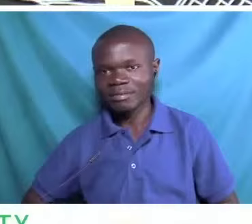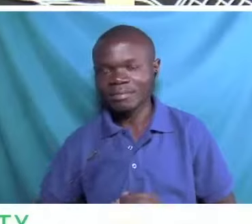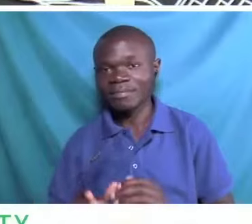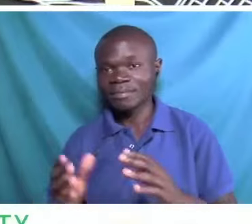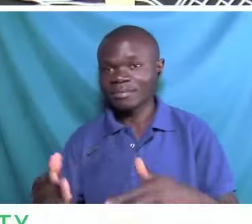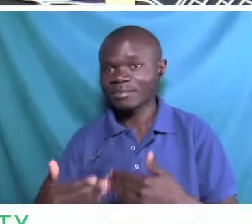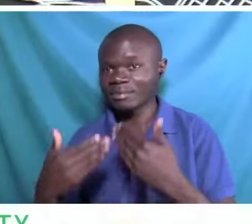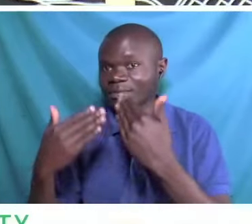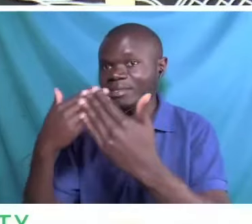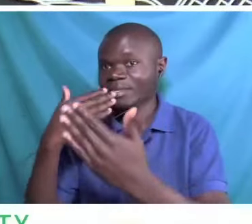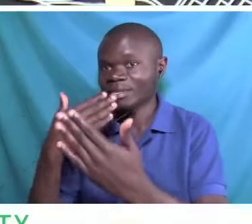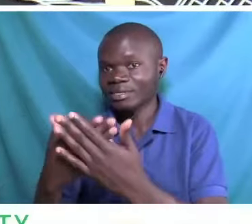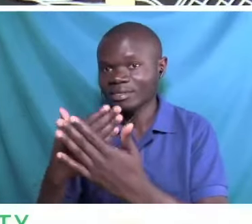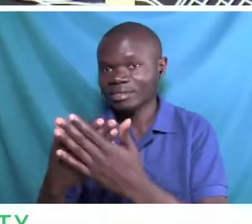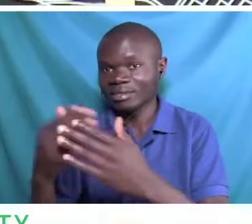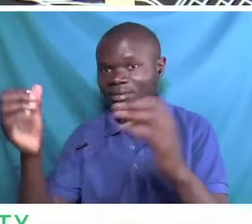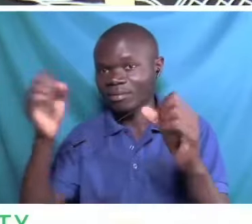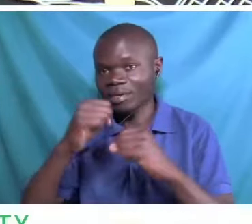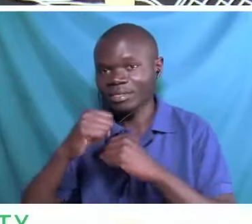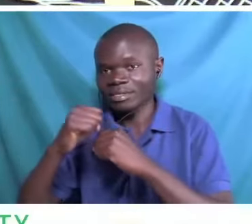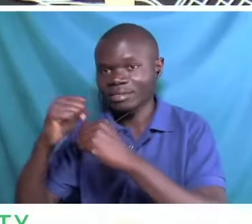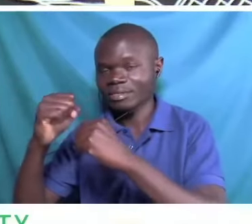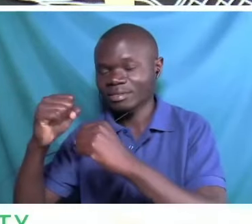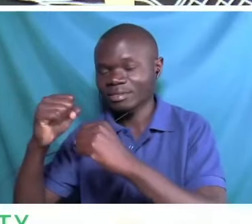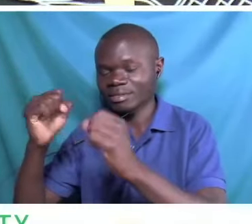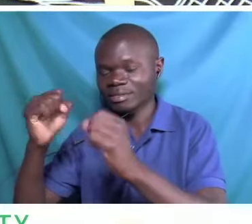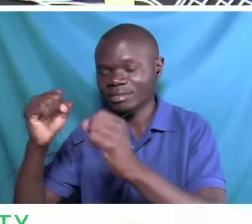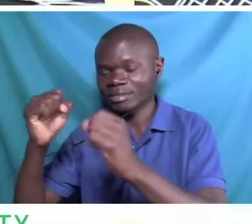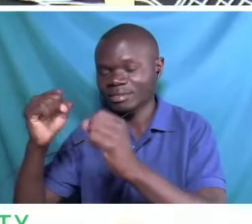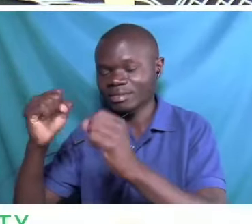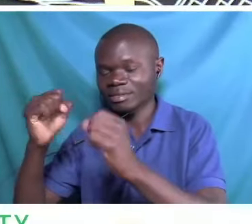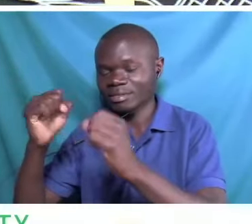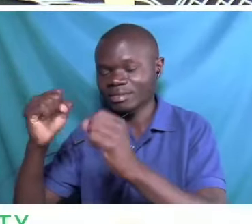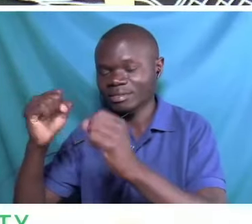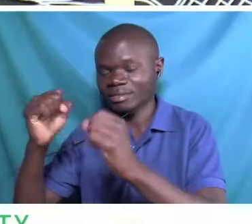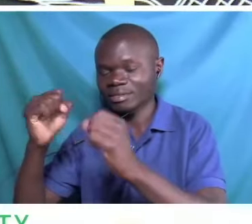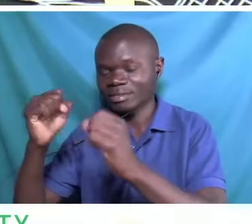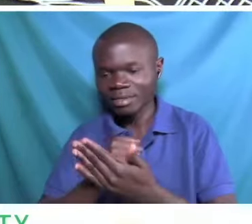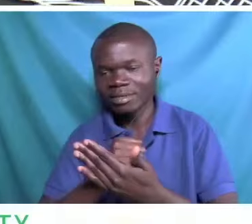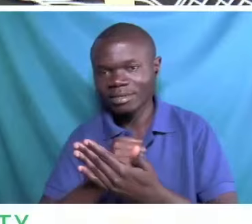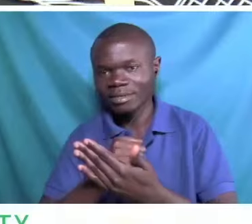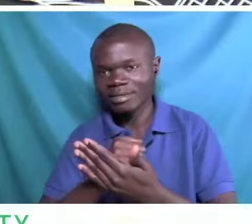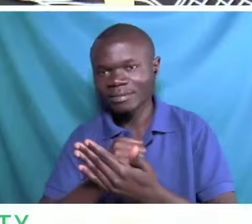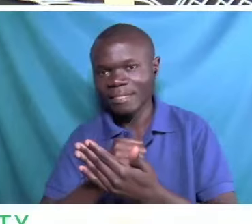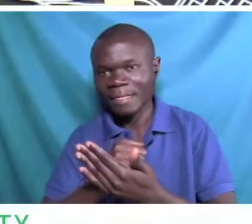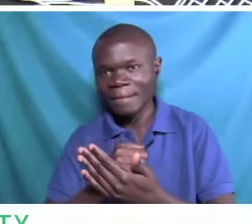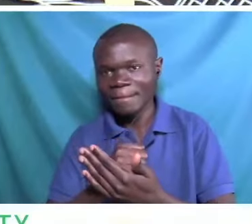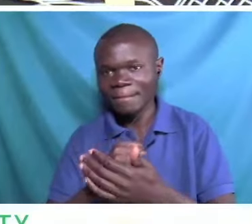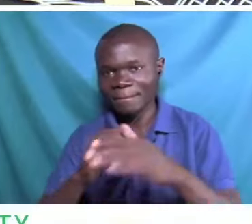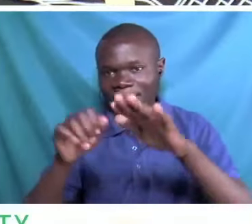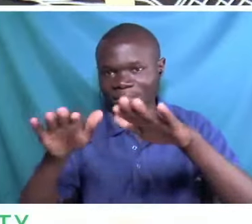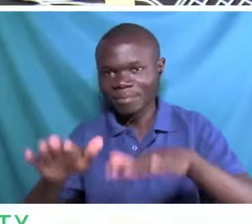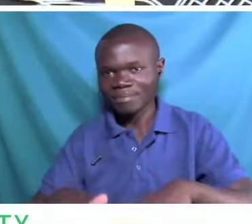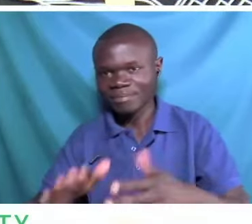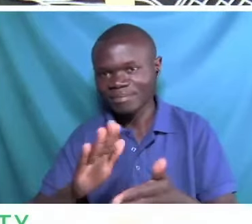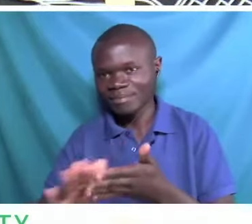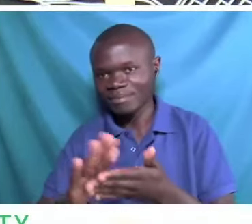give you thanks, Almighty, in Jesus' precious name. Amen. Please resume your seats very